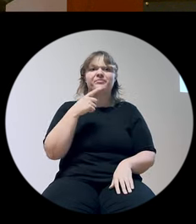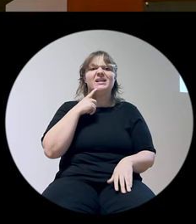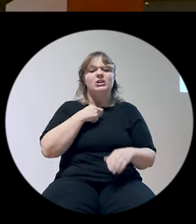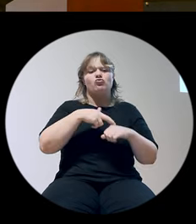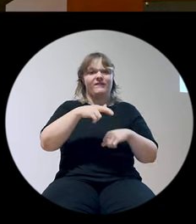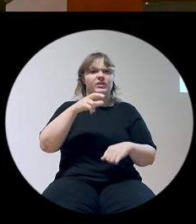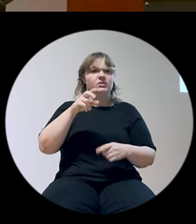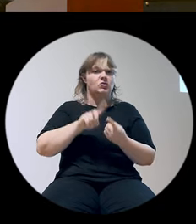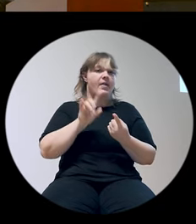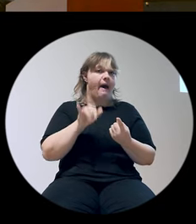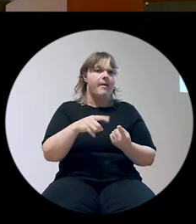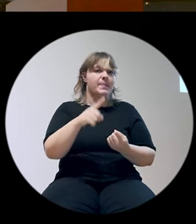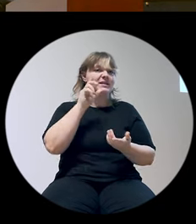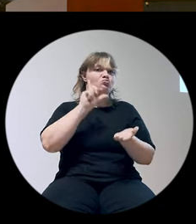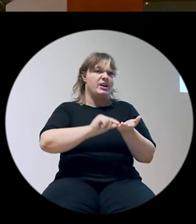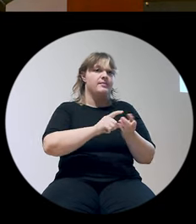that.